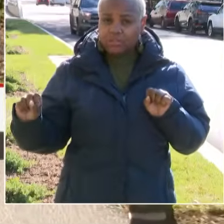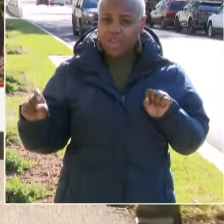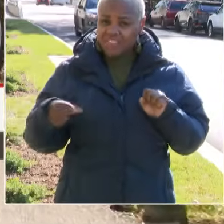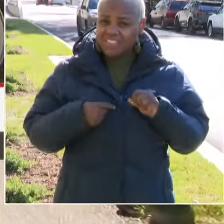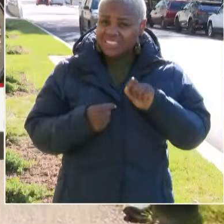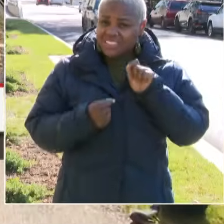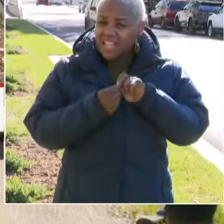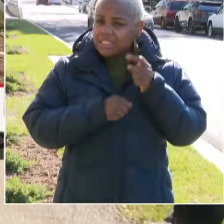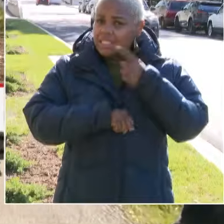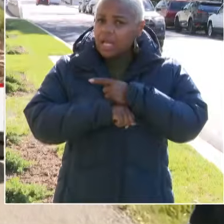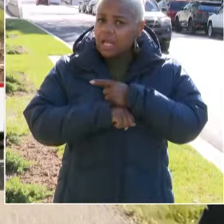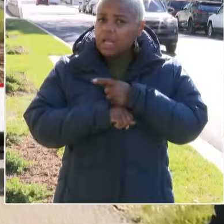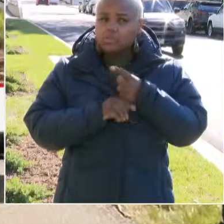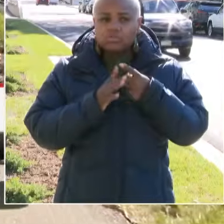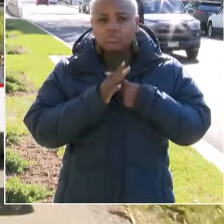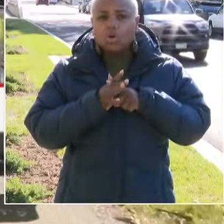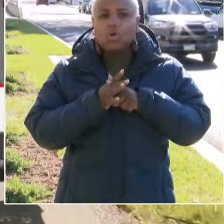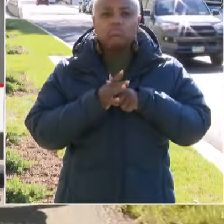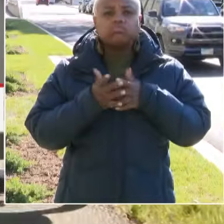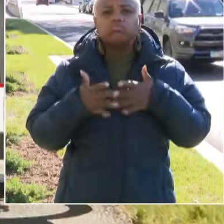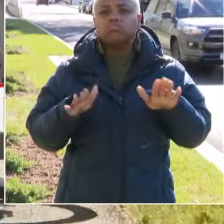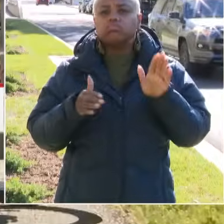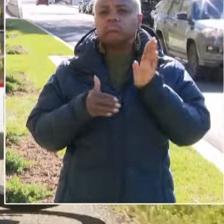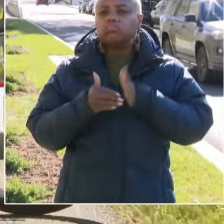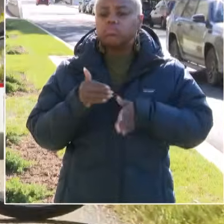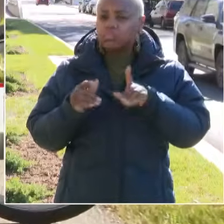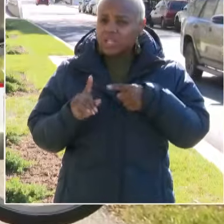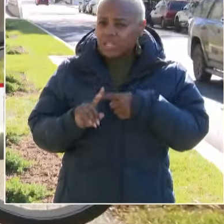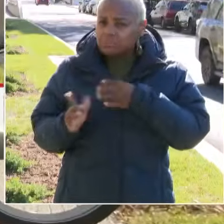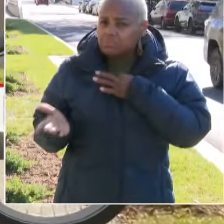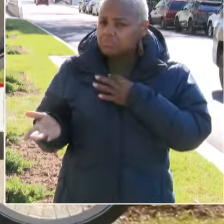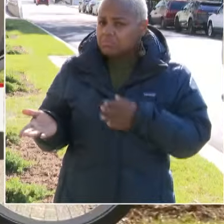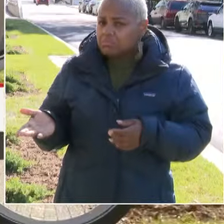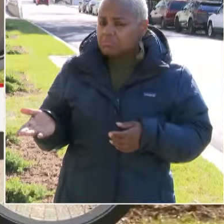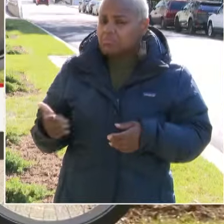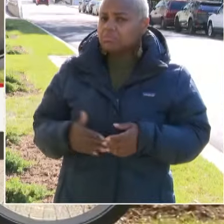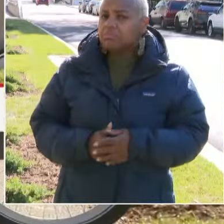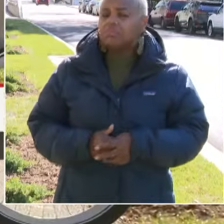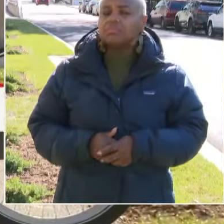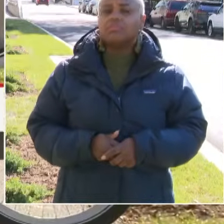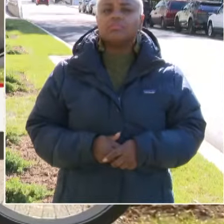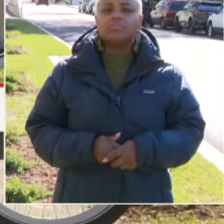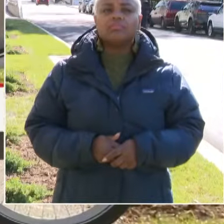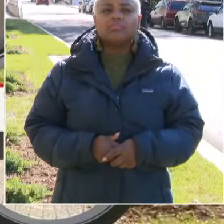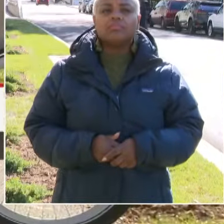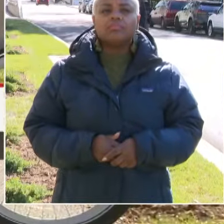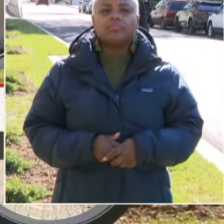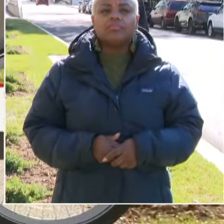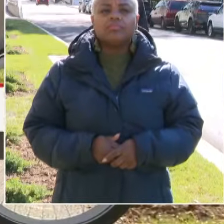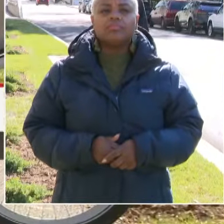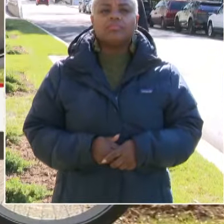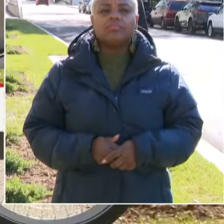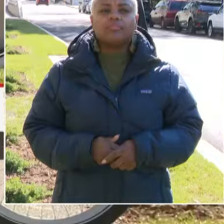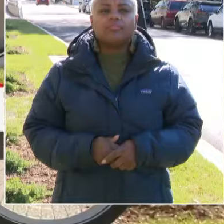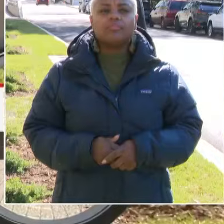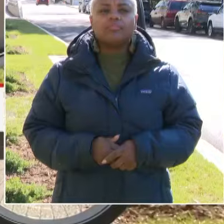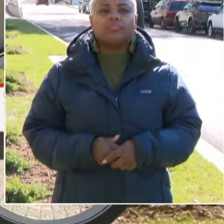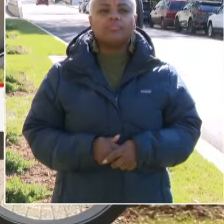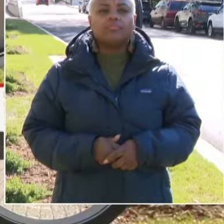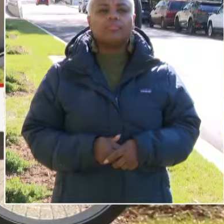project when you'll be here for the final ribbon cutting and the contiguous route will be up and running?